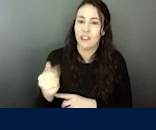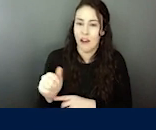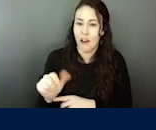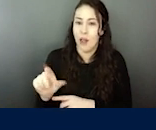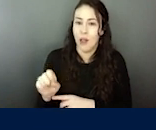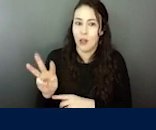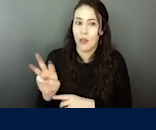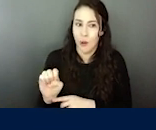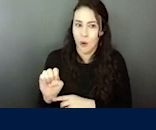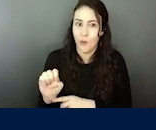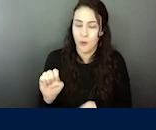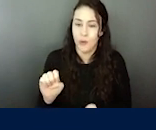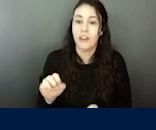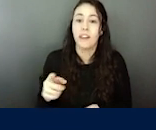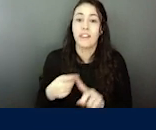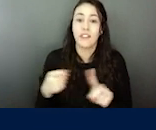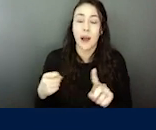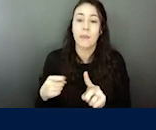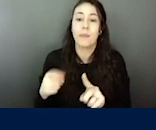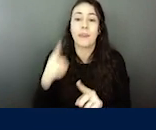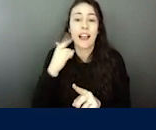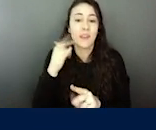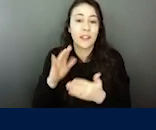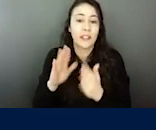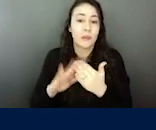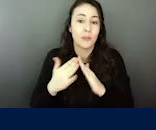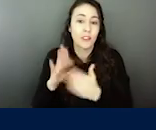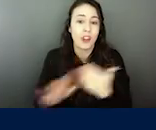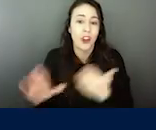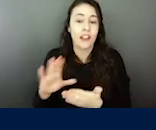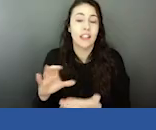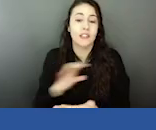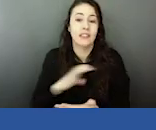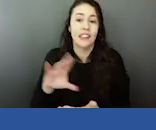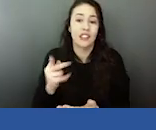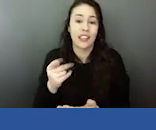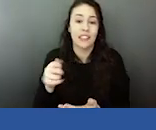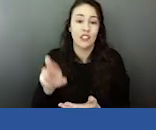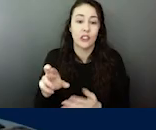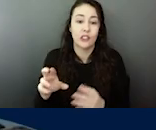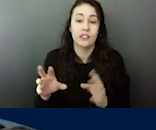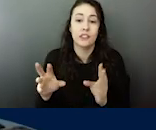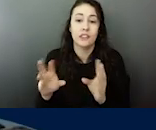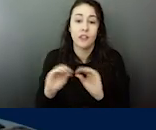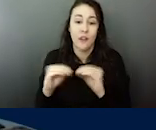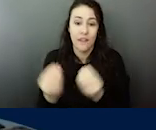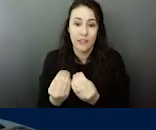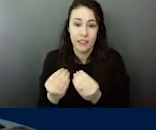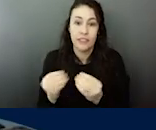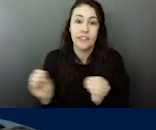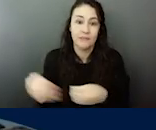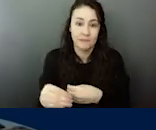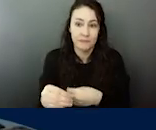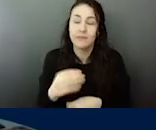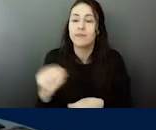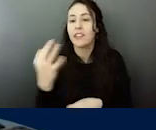College's Chancellor's Office. Dr. Lowe has been a staunch supporter of the SLO Symposium and Friday SLO Talks.